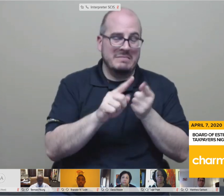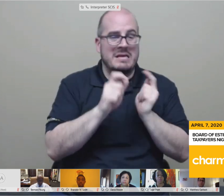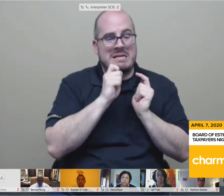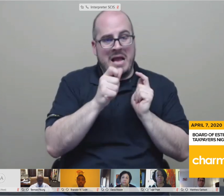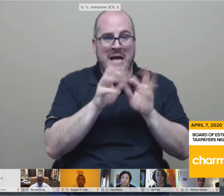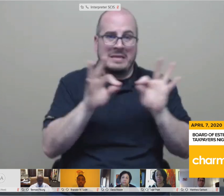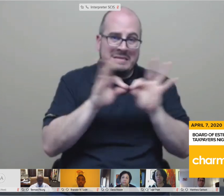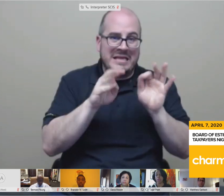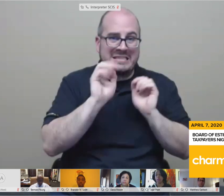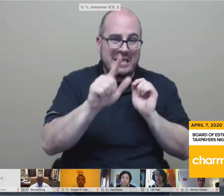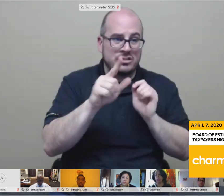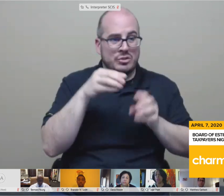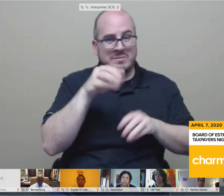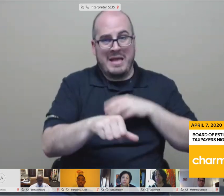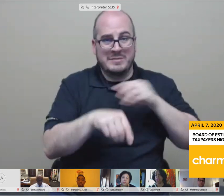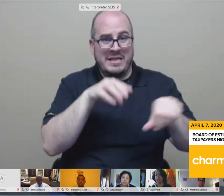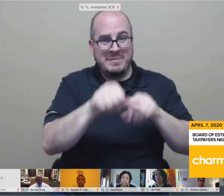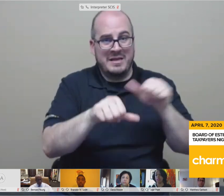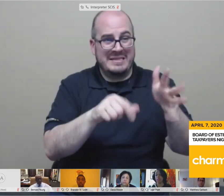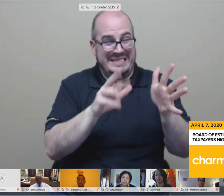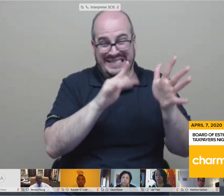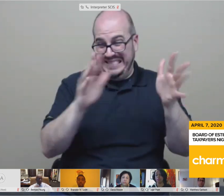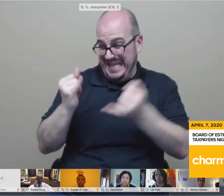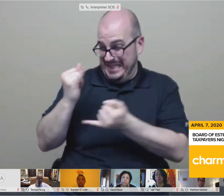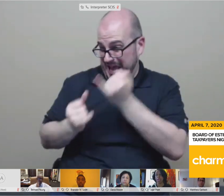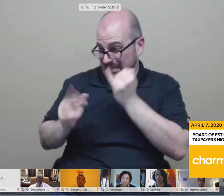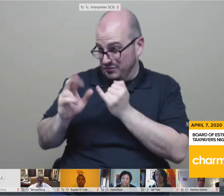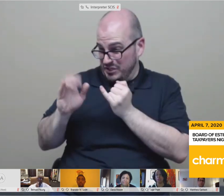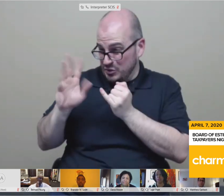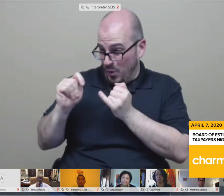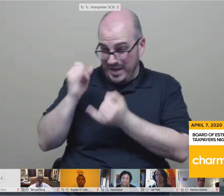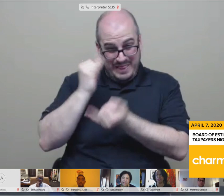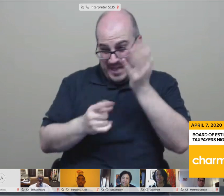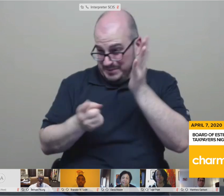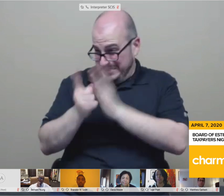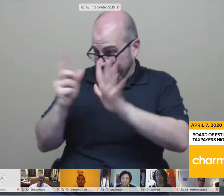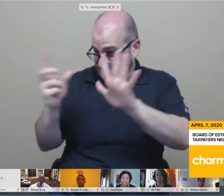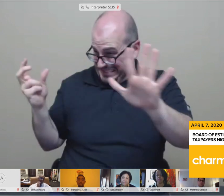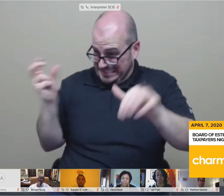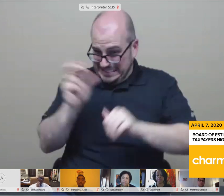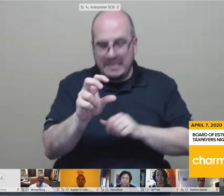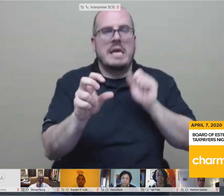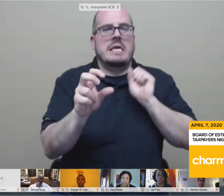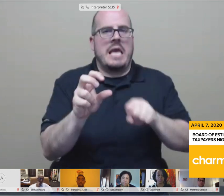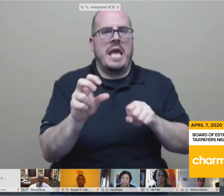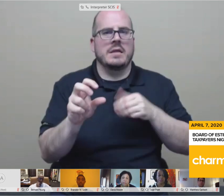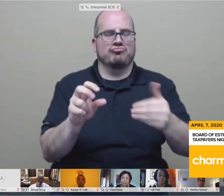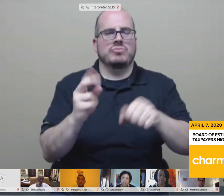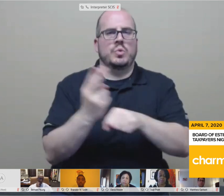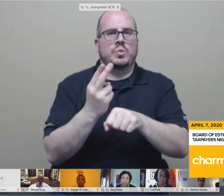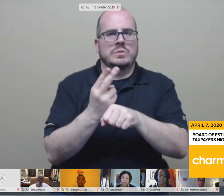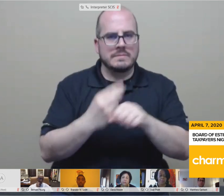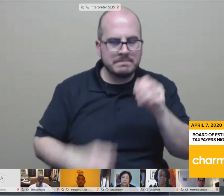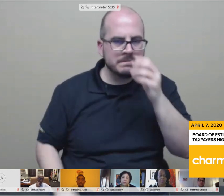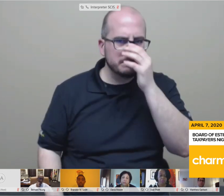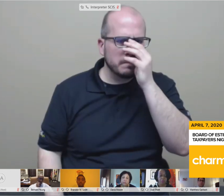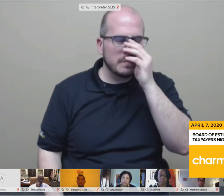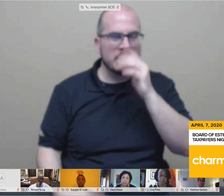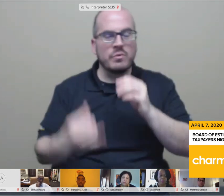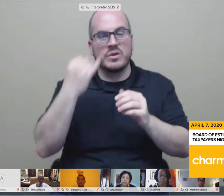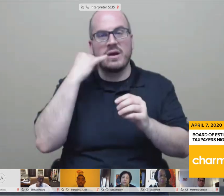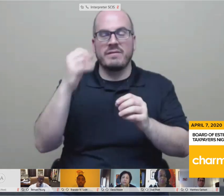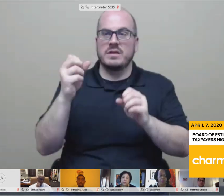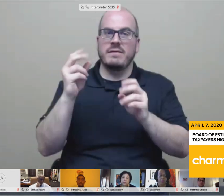end of the year in a situation like this. And this is the type of situation that was anticipated when you have a sharp drop off